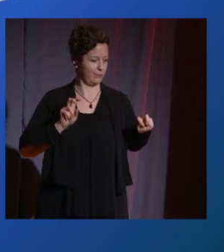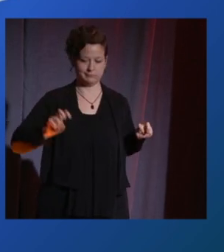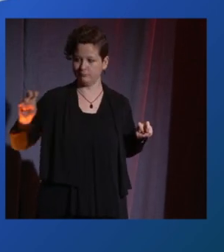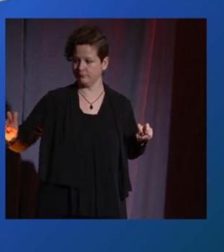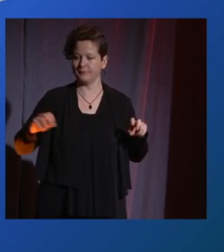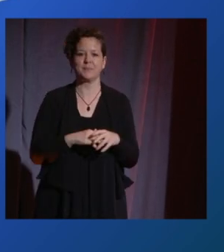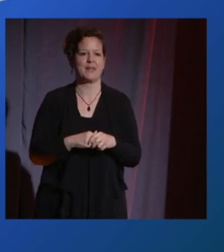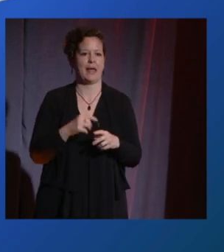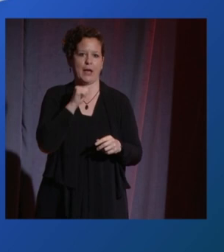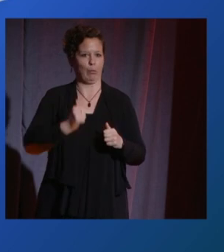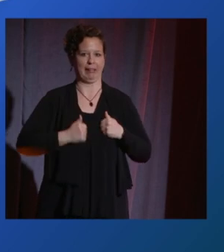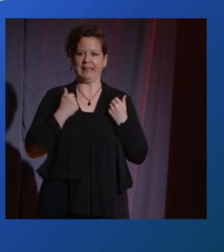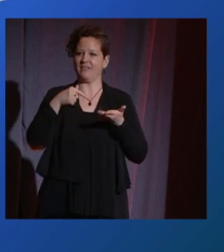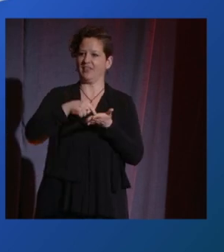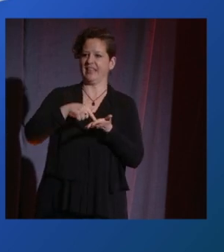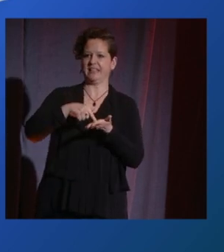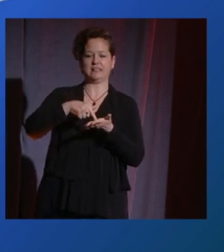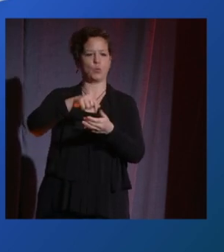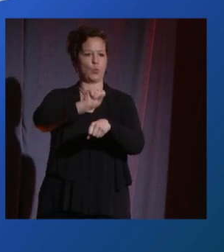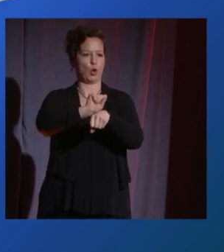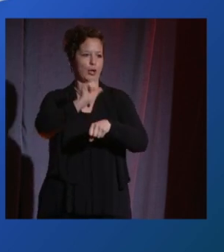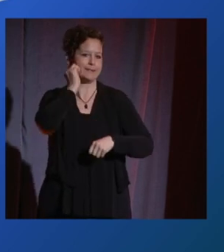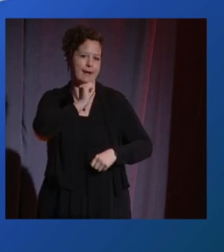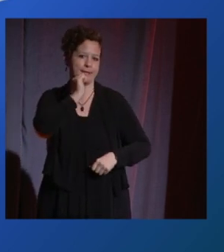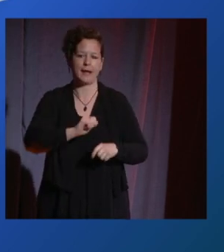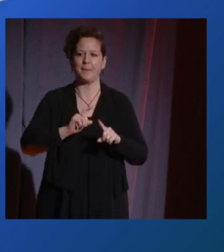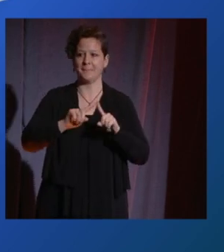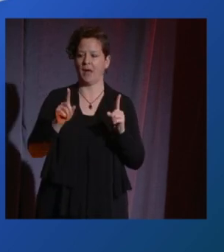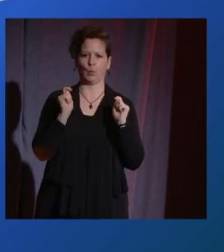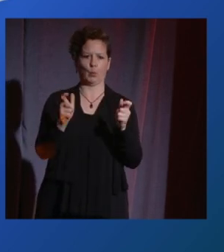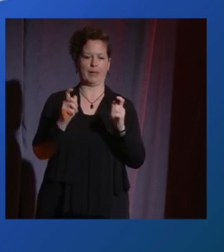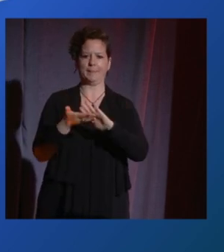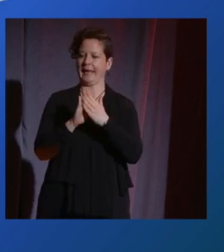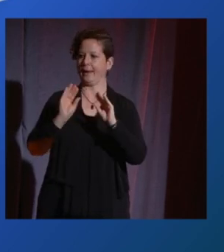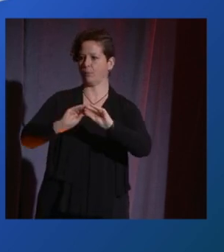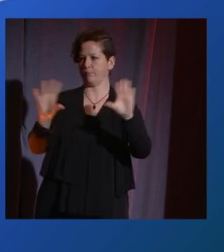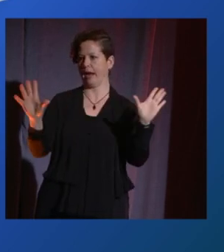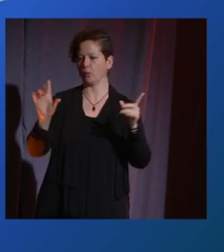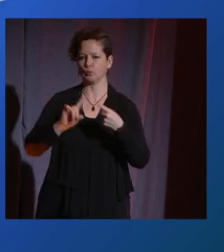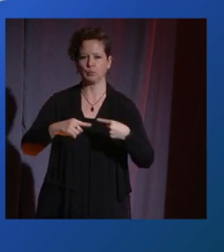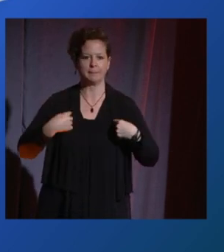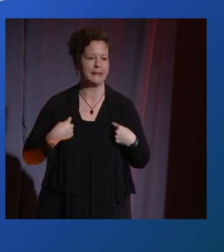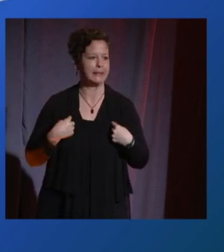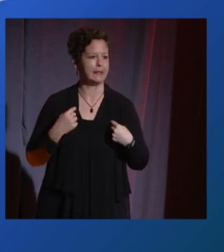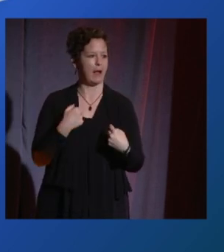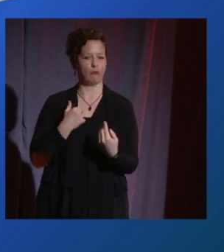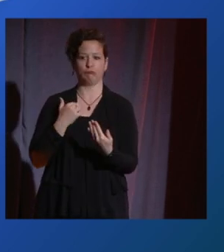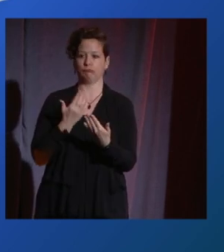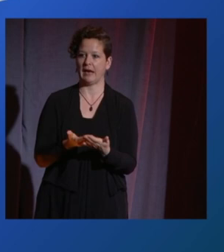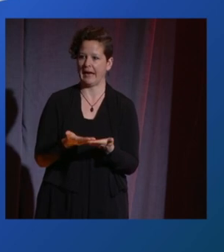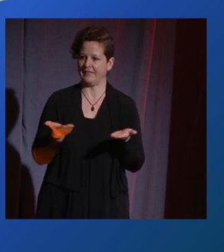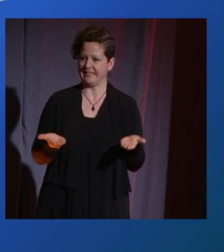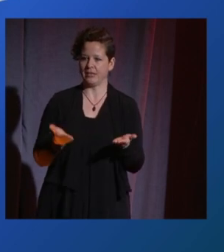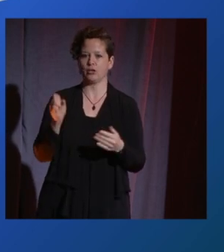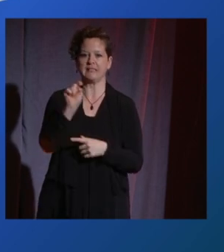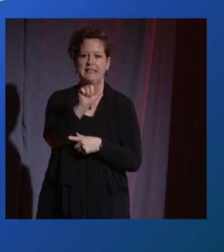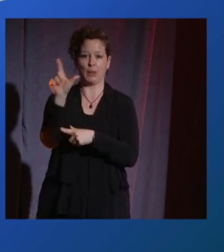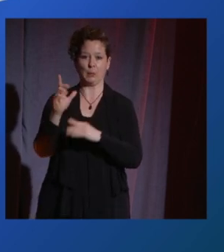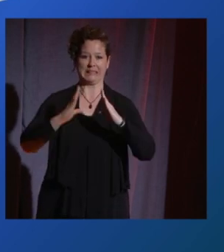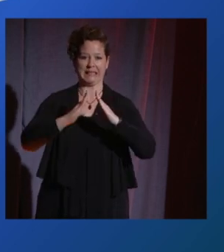it uh dayto day but it very quickly became apparent to me uh when I I arrived here in St Louis in